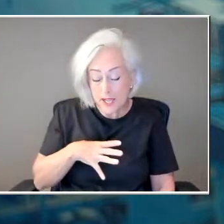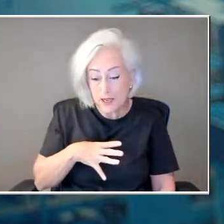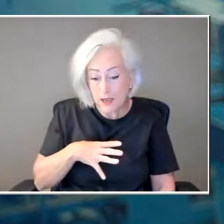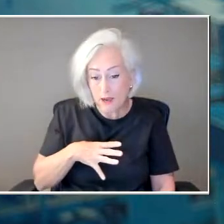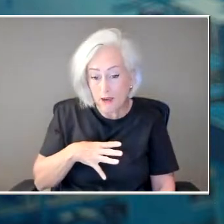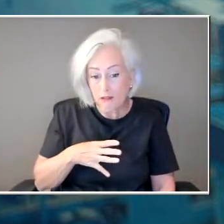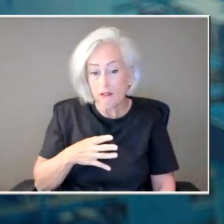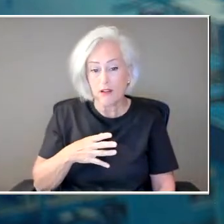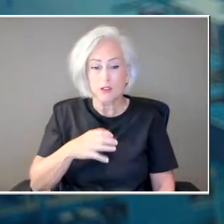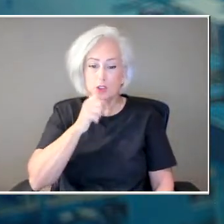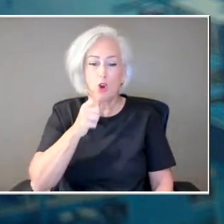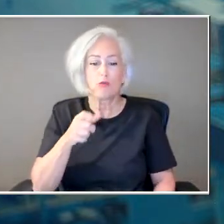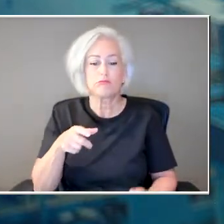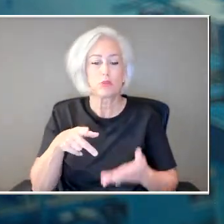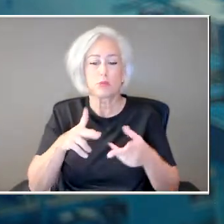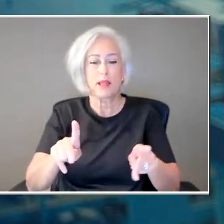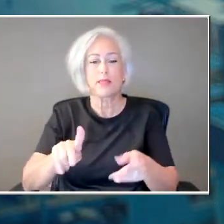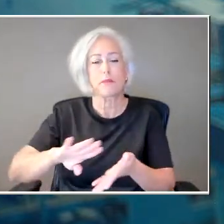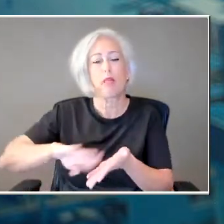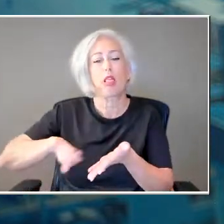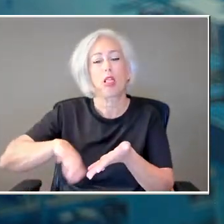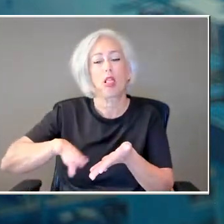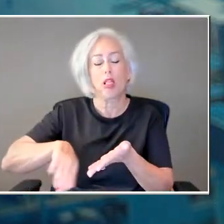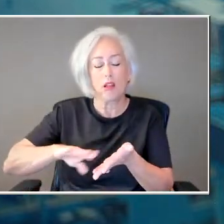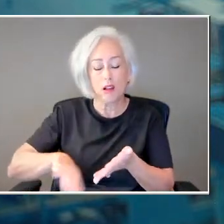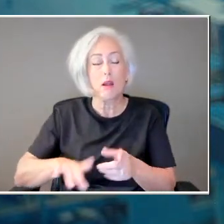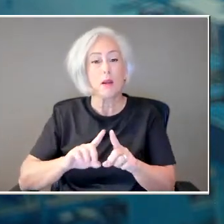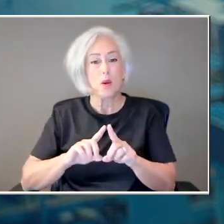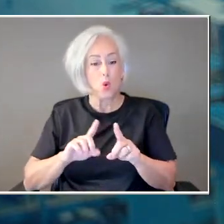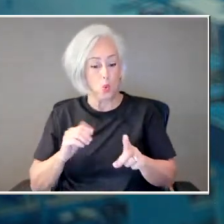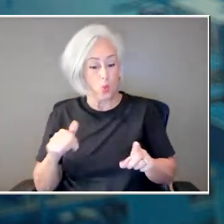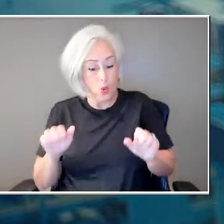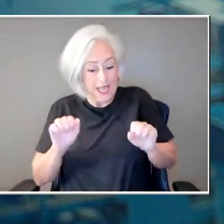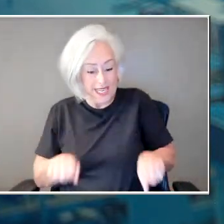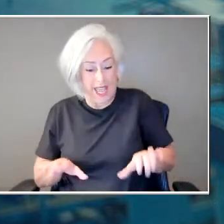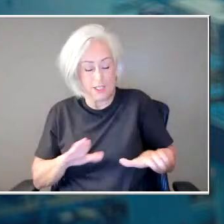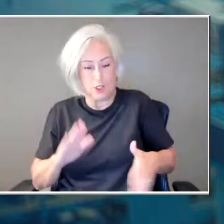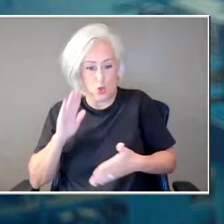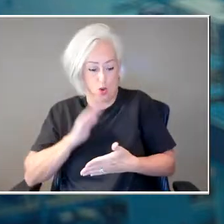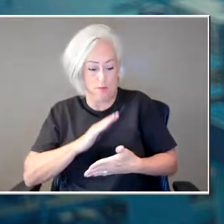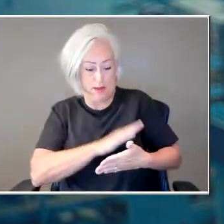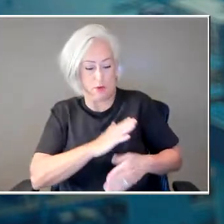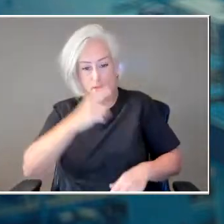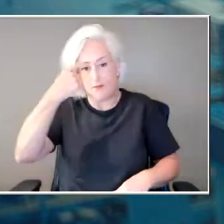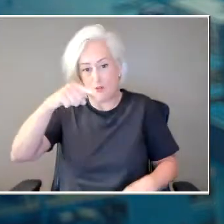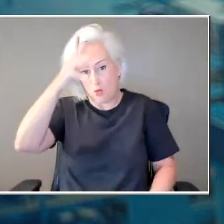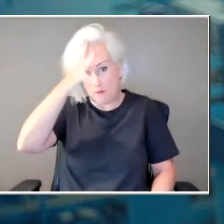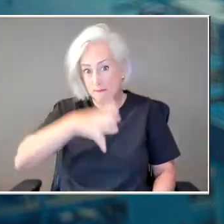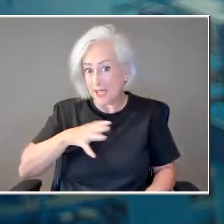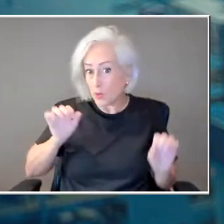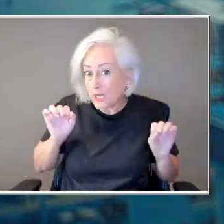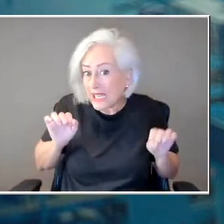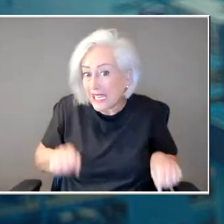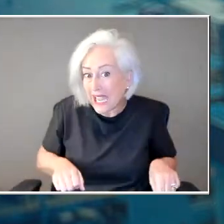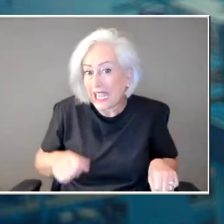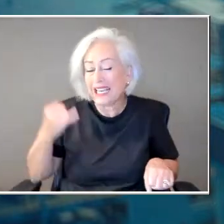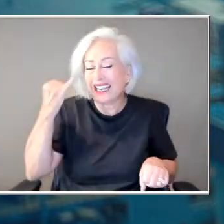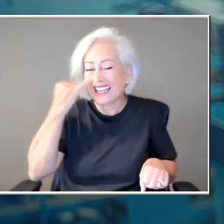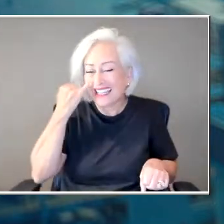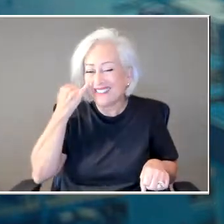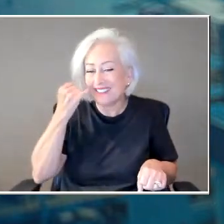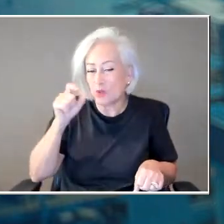We have a very talented crew that get that done when there is something abnormal, or just get an ultrasound. But like what you were